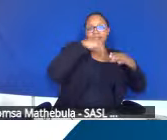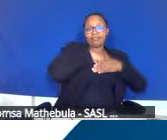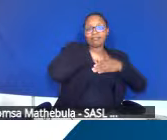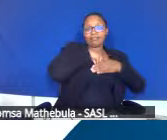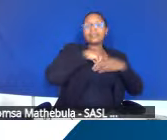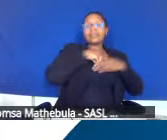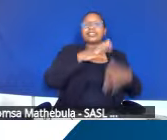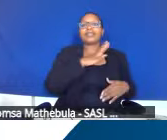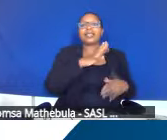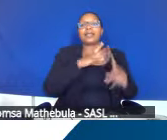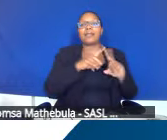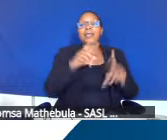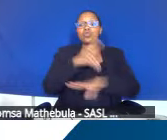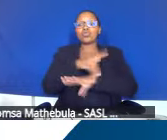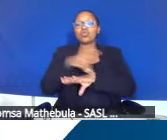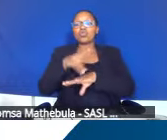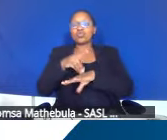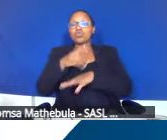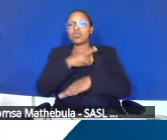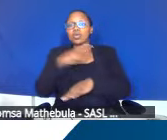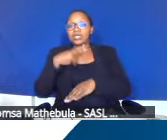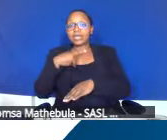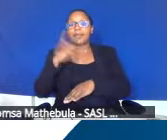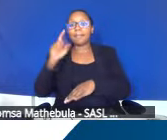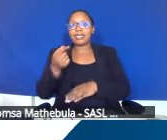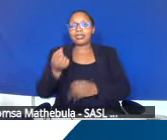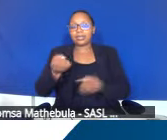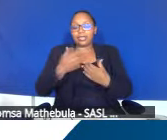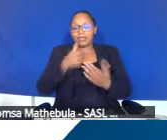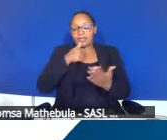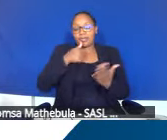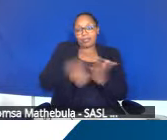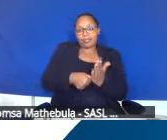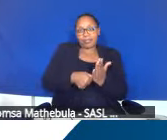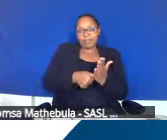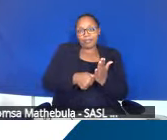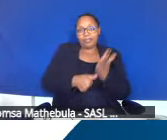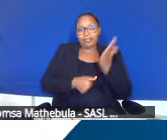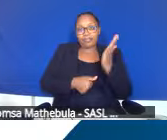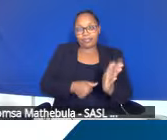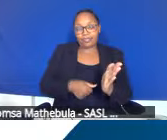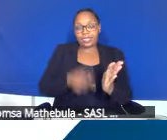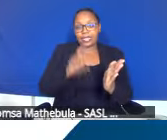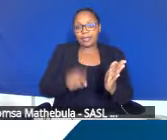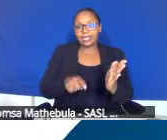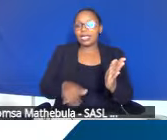it. Okay, it must be on his script.